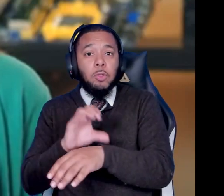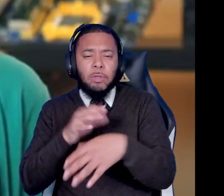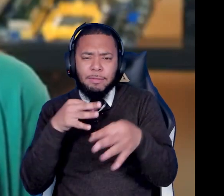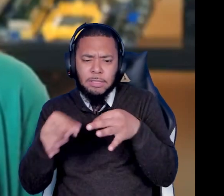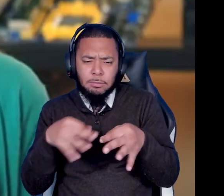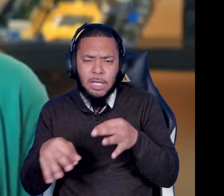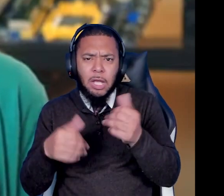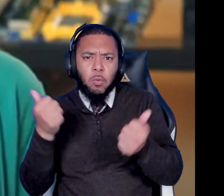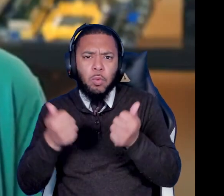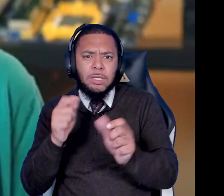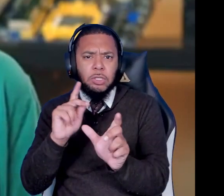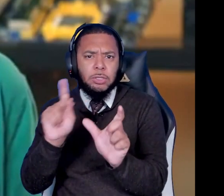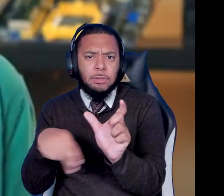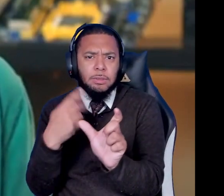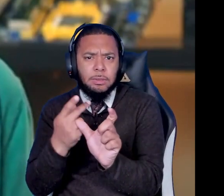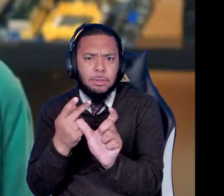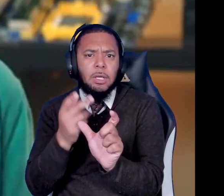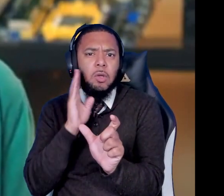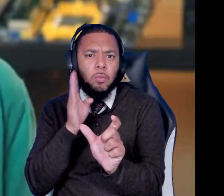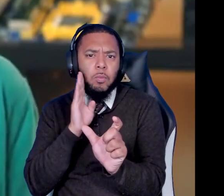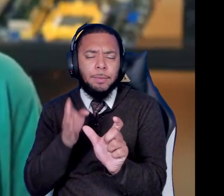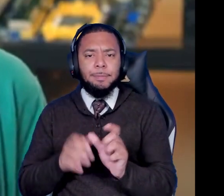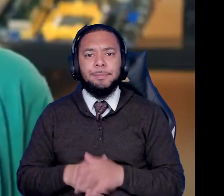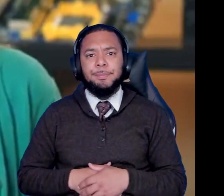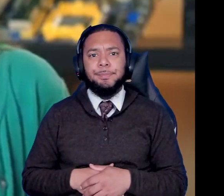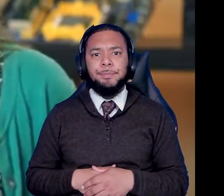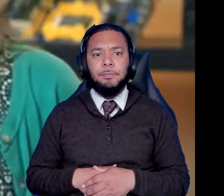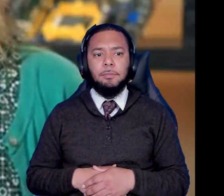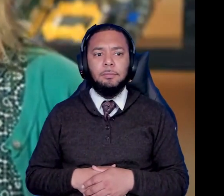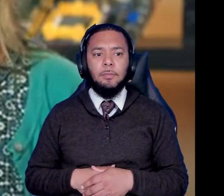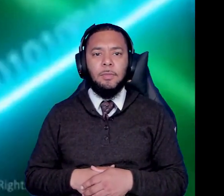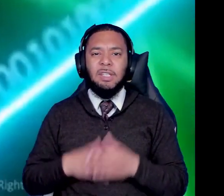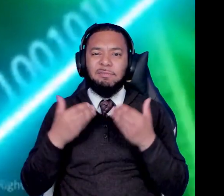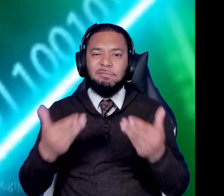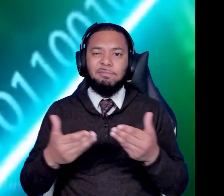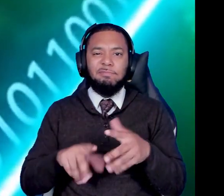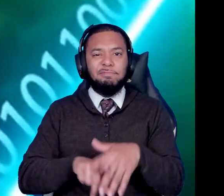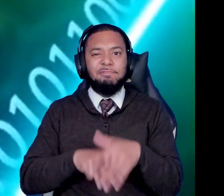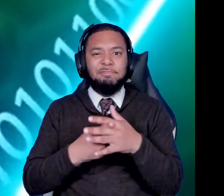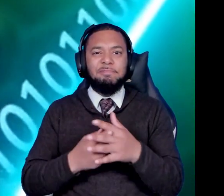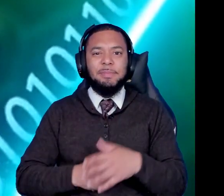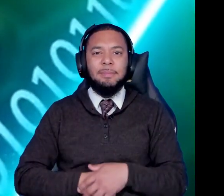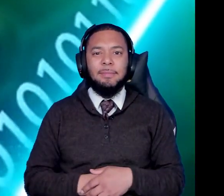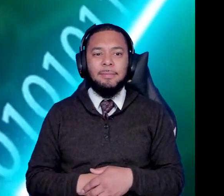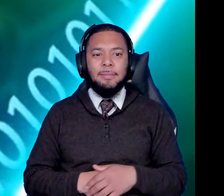we want to use will be storing. So let's get started.